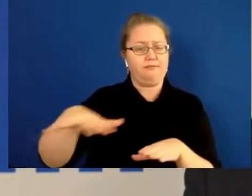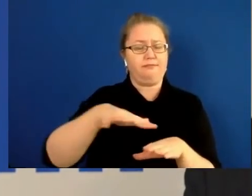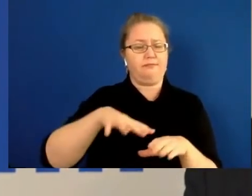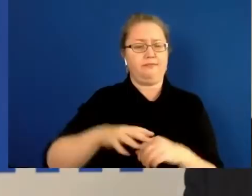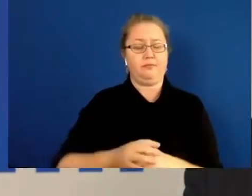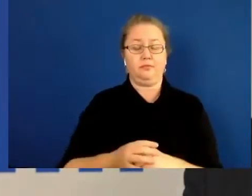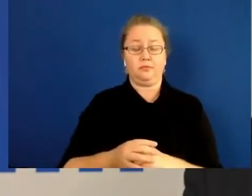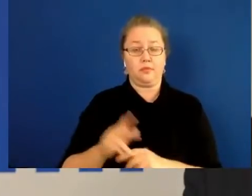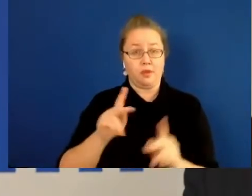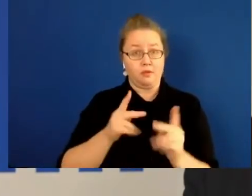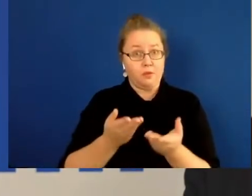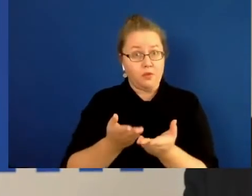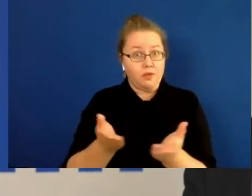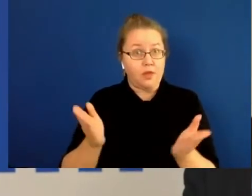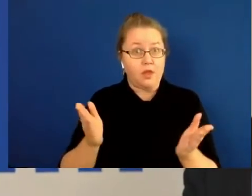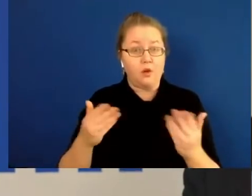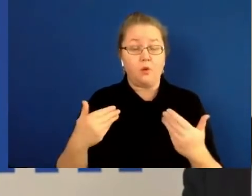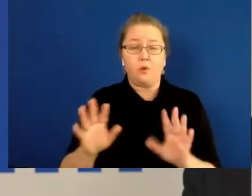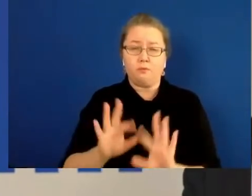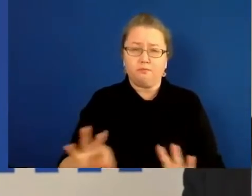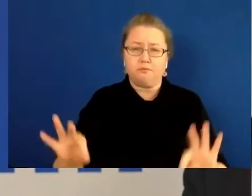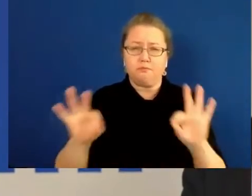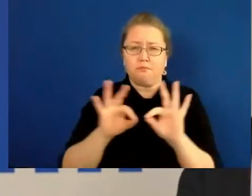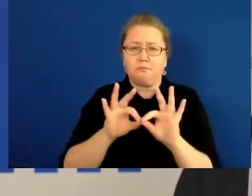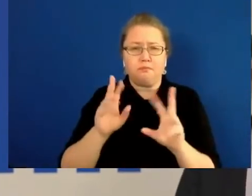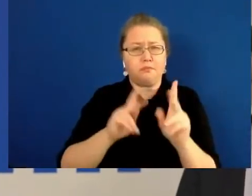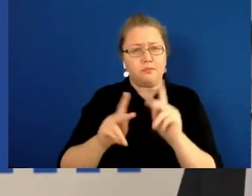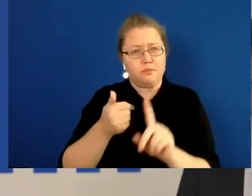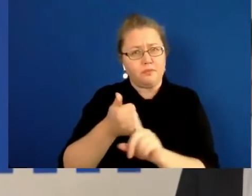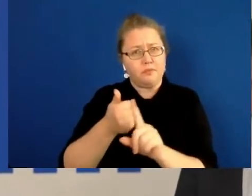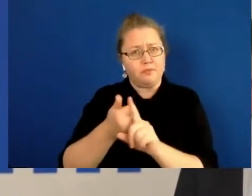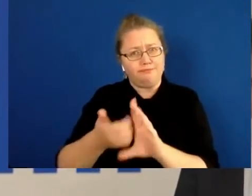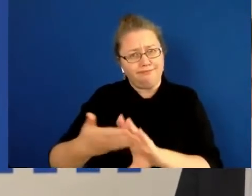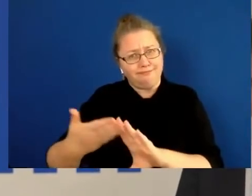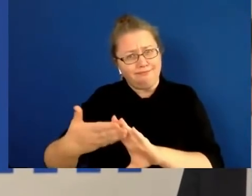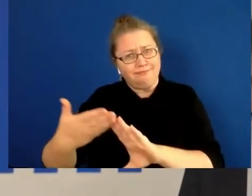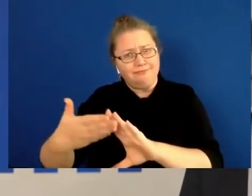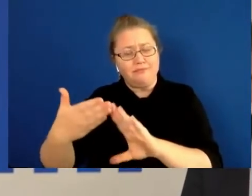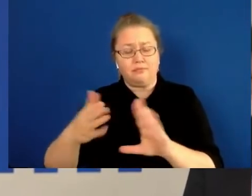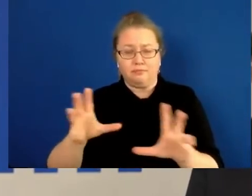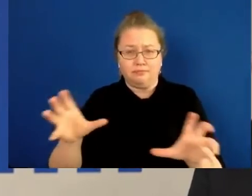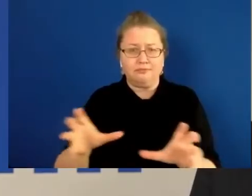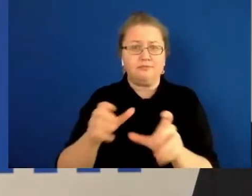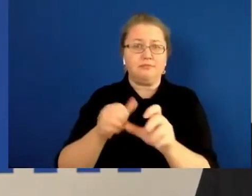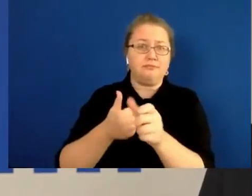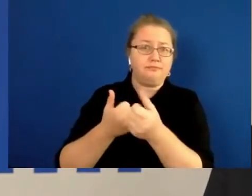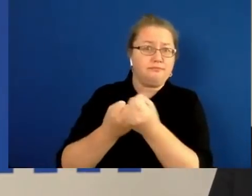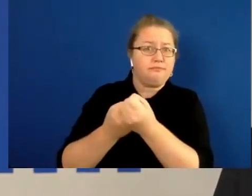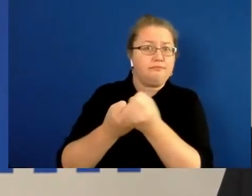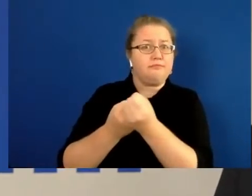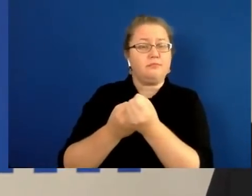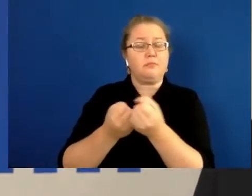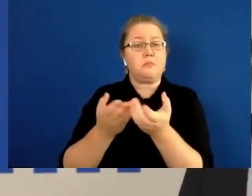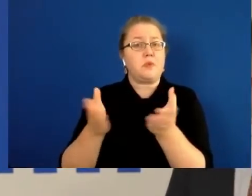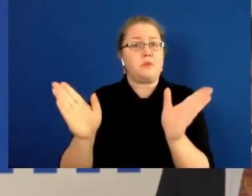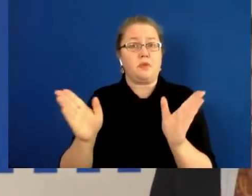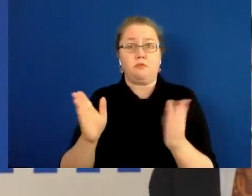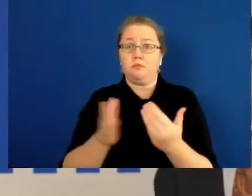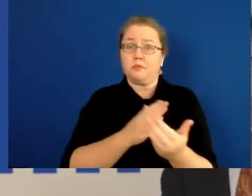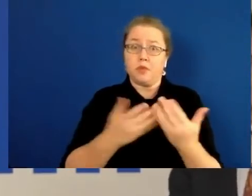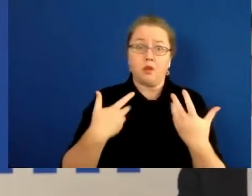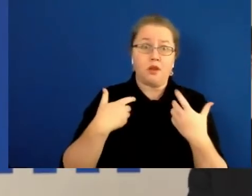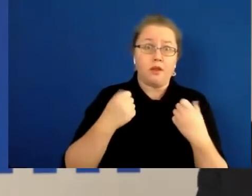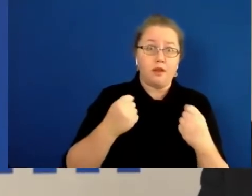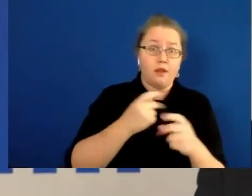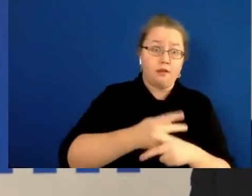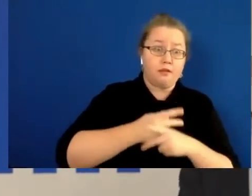Health region. And I have often spoken about the importance of reaching out and showing support to those in our community in a safe